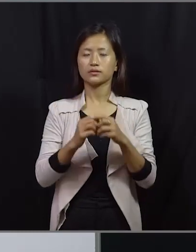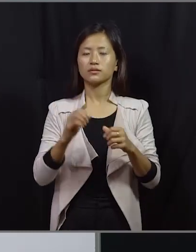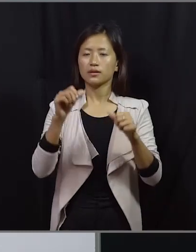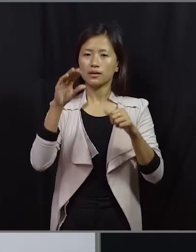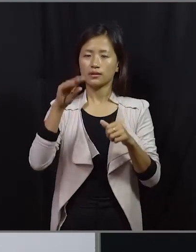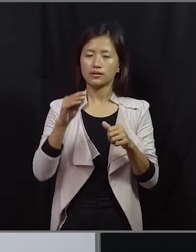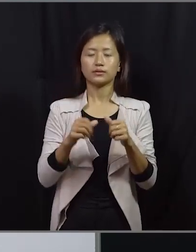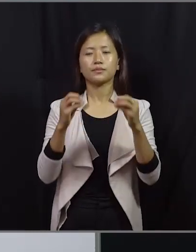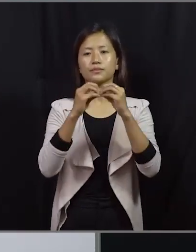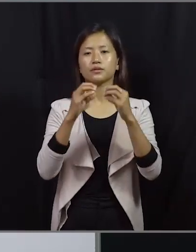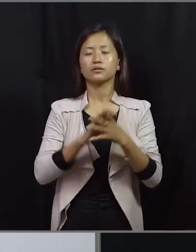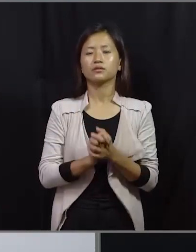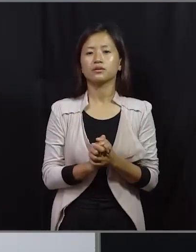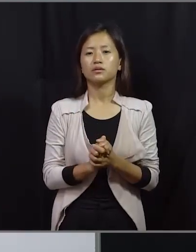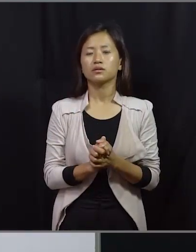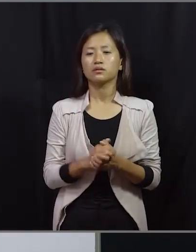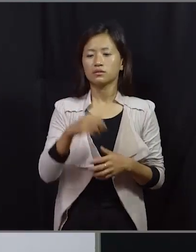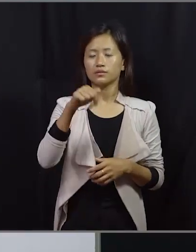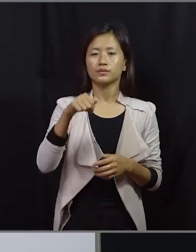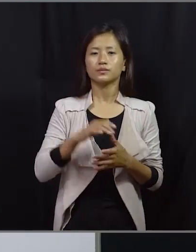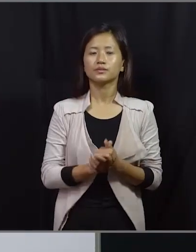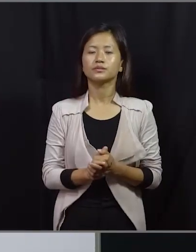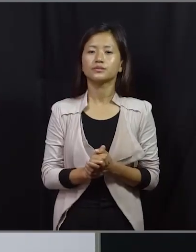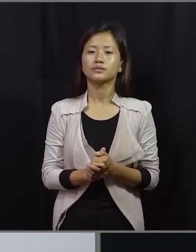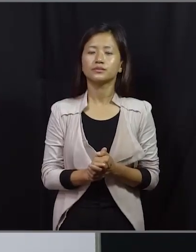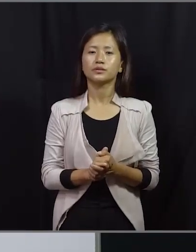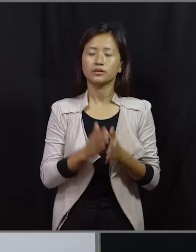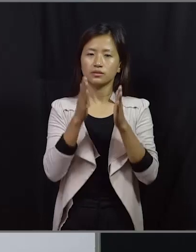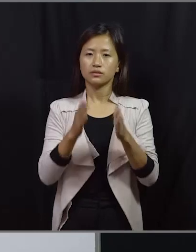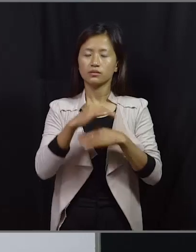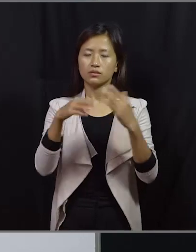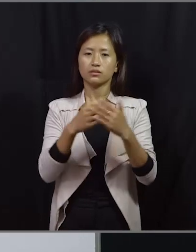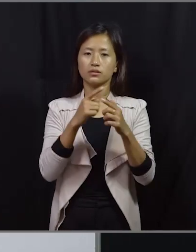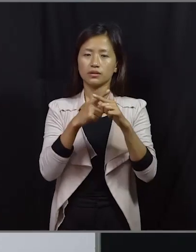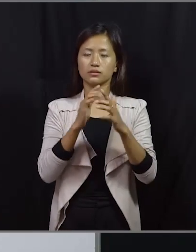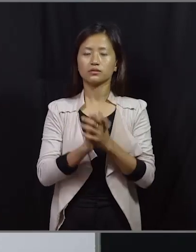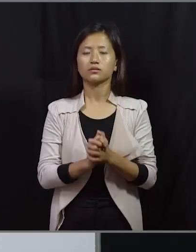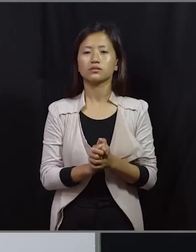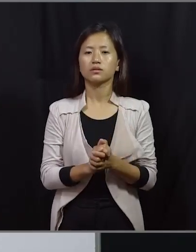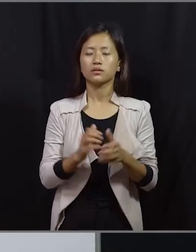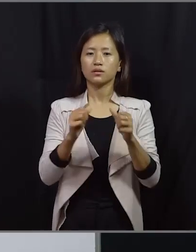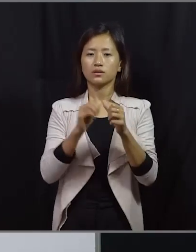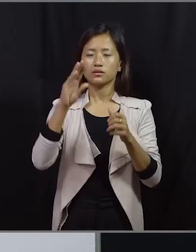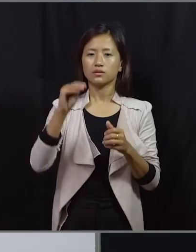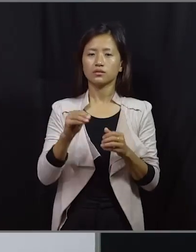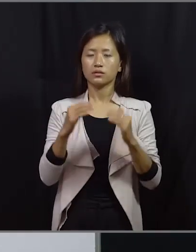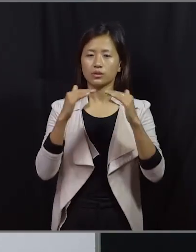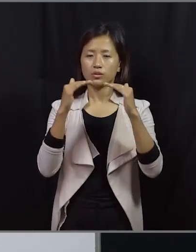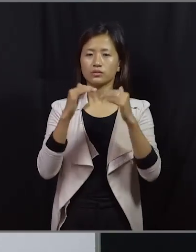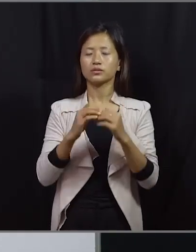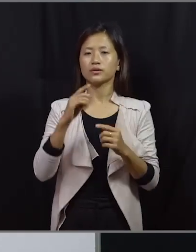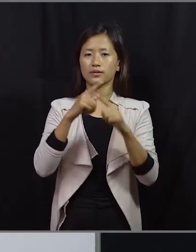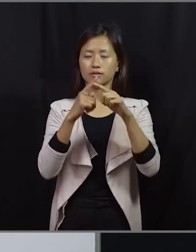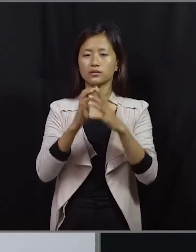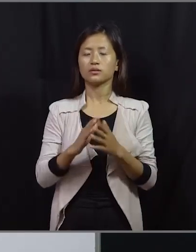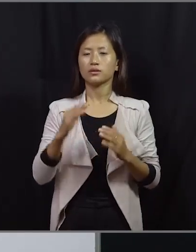b. All right, and here is the set of all x such that A less than or equal to x less than